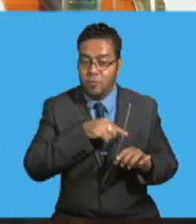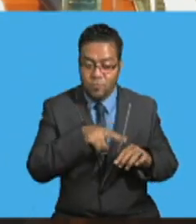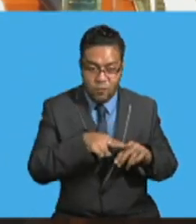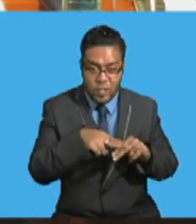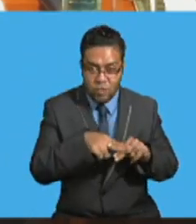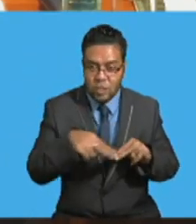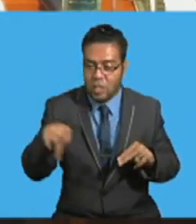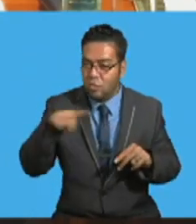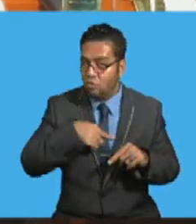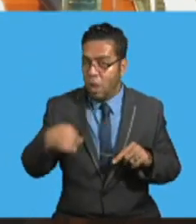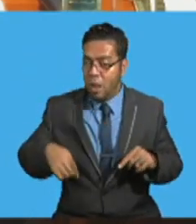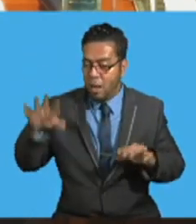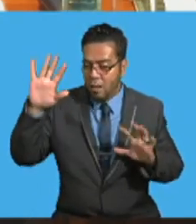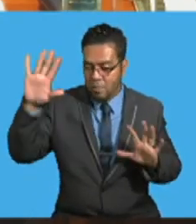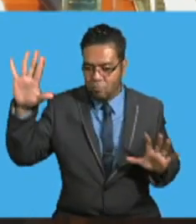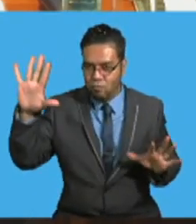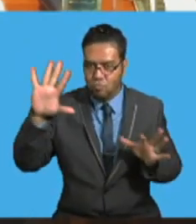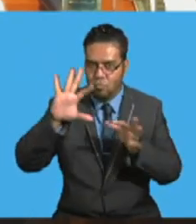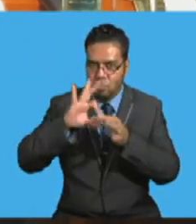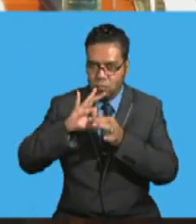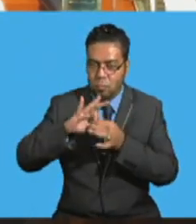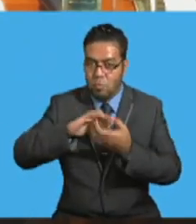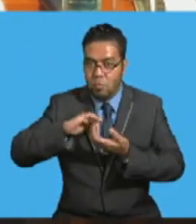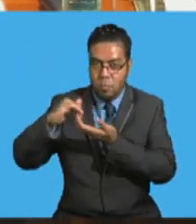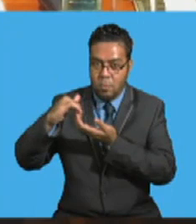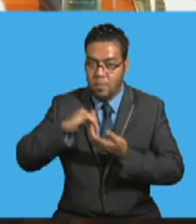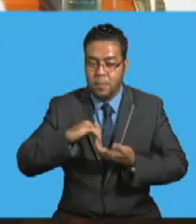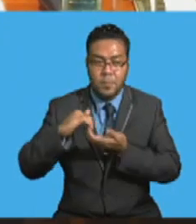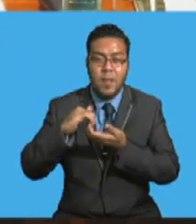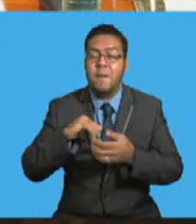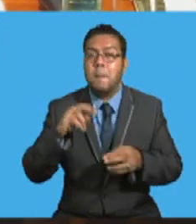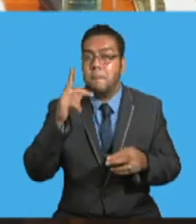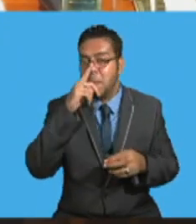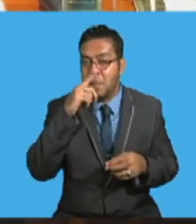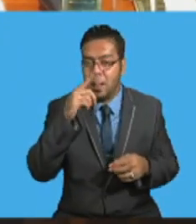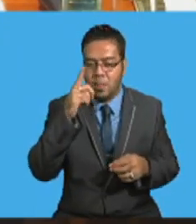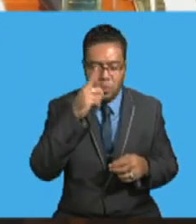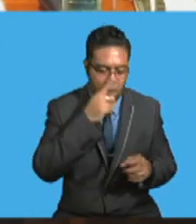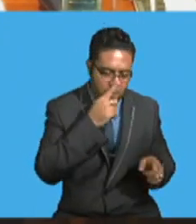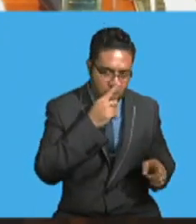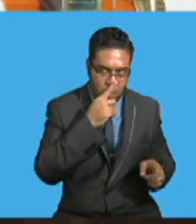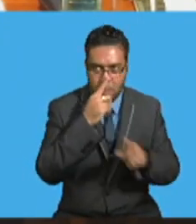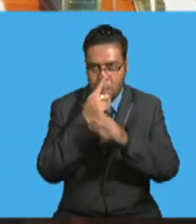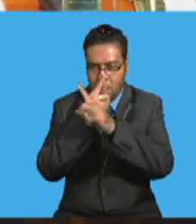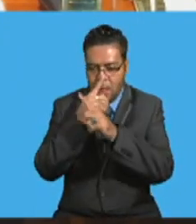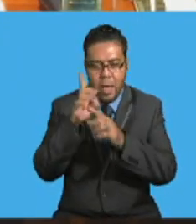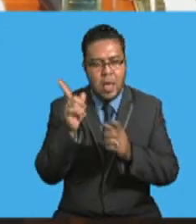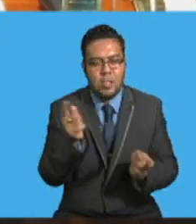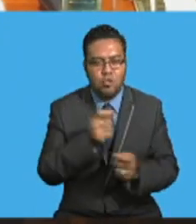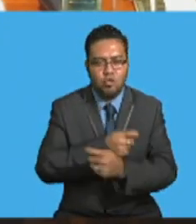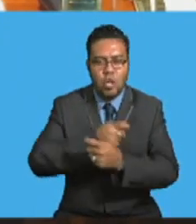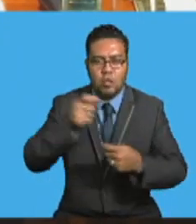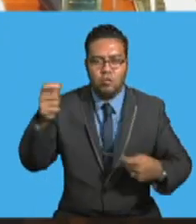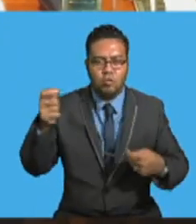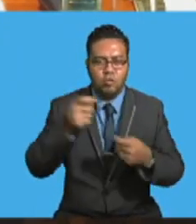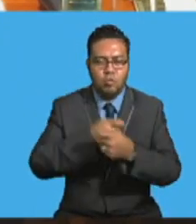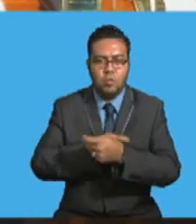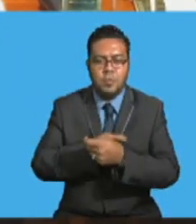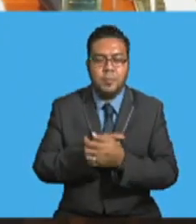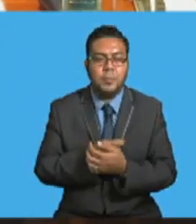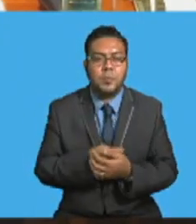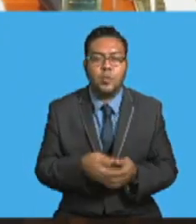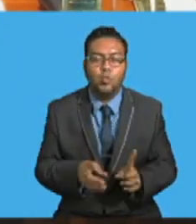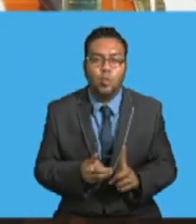Honourable Speaker, Fiji and China will promote people-to-people exchange, further develop the sister